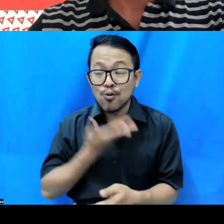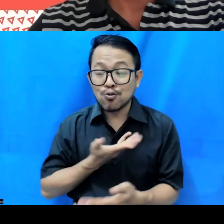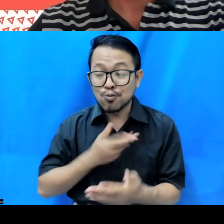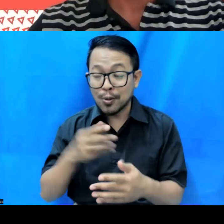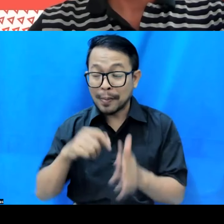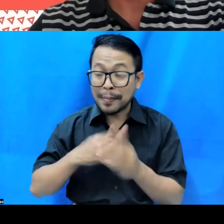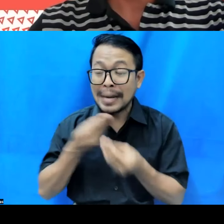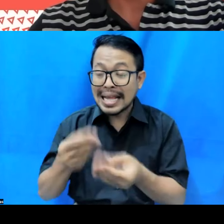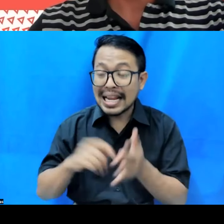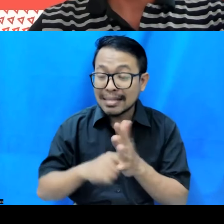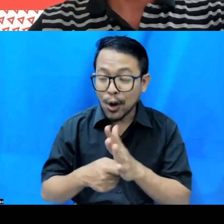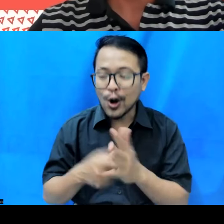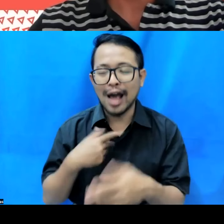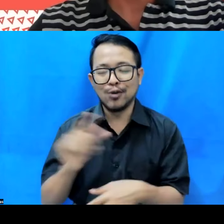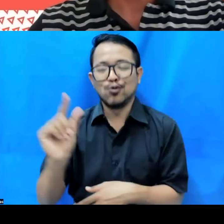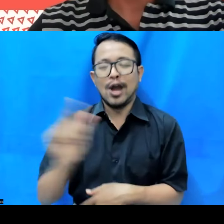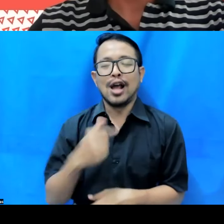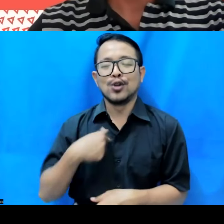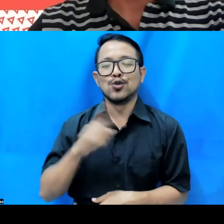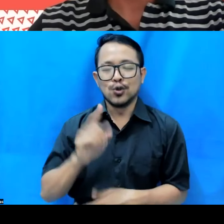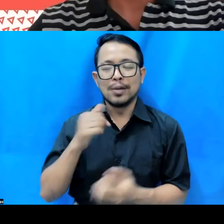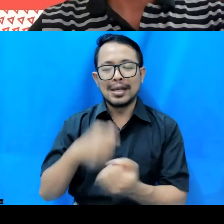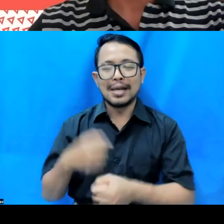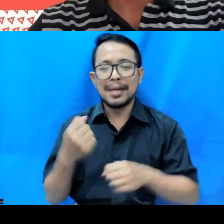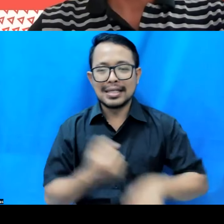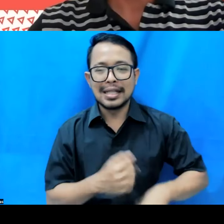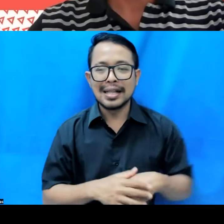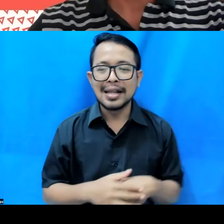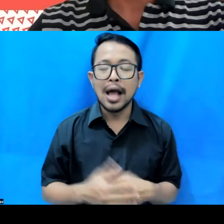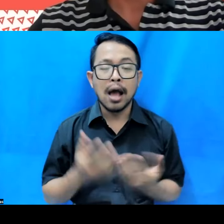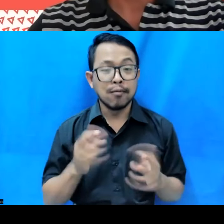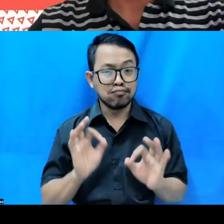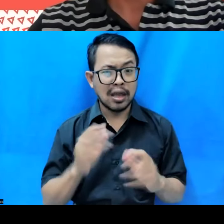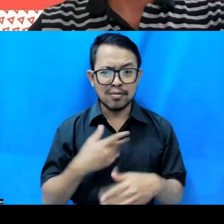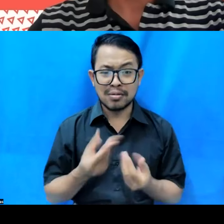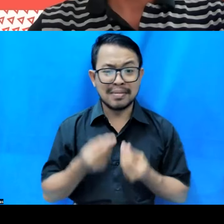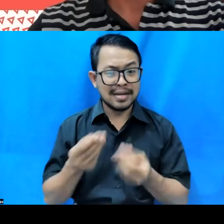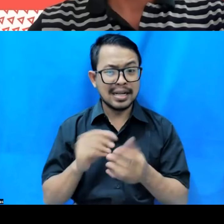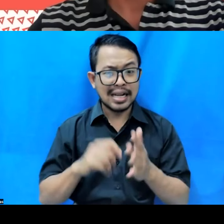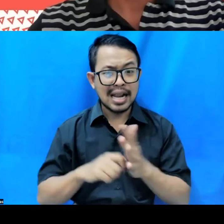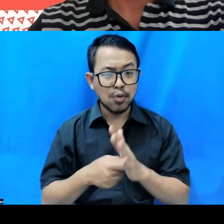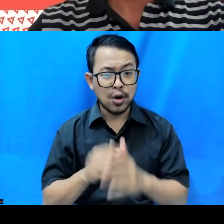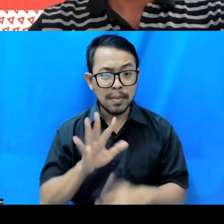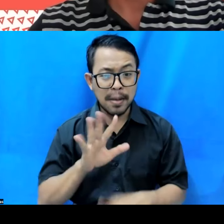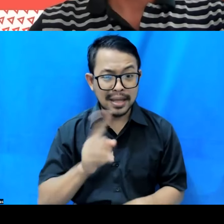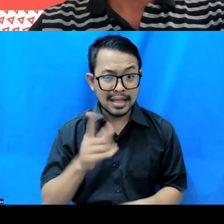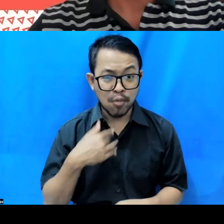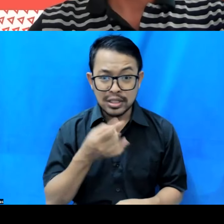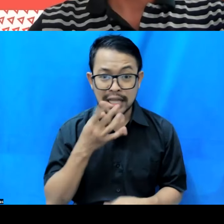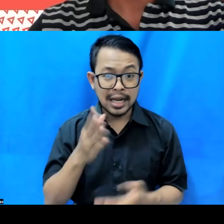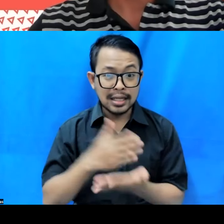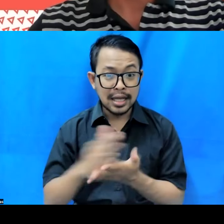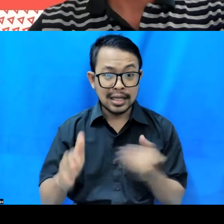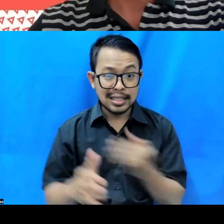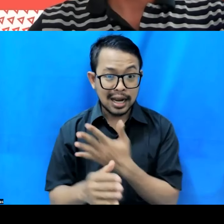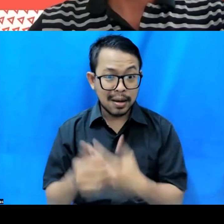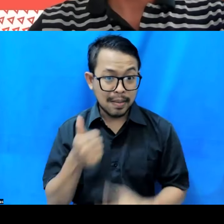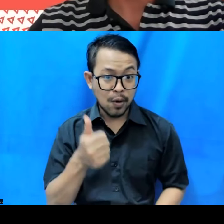me to Banjarmasin next time, perhaps next time. But because I only have 5 minutes, well, please allow me to share my screen if I